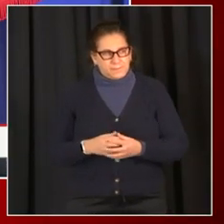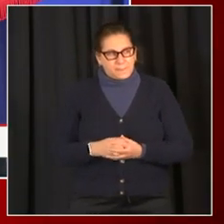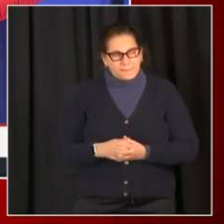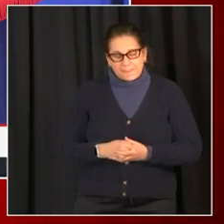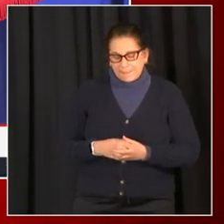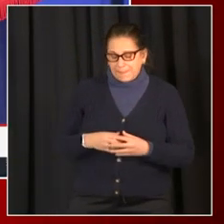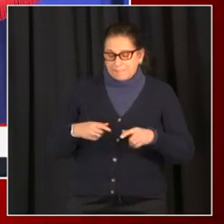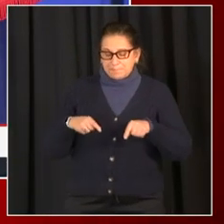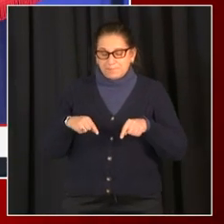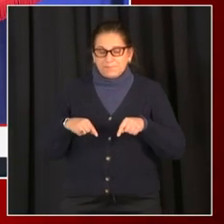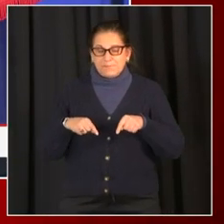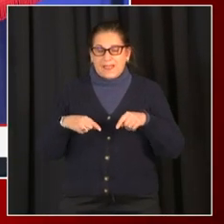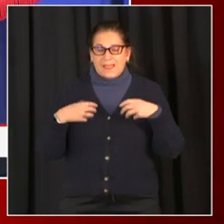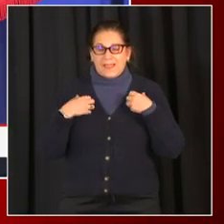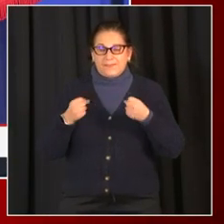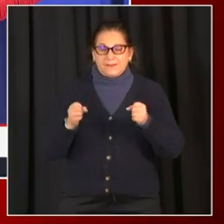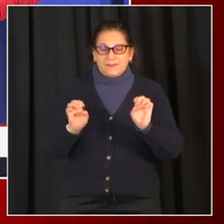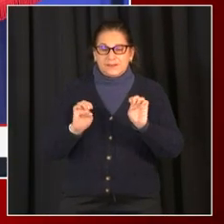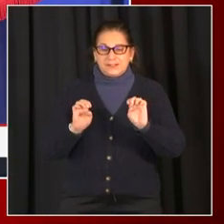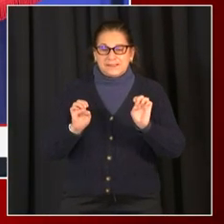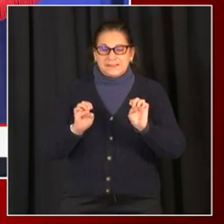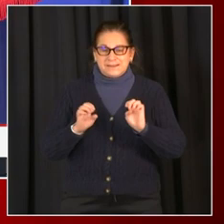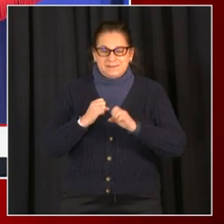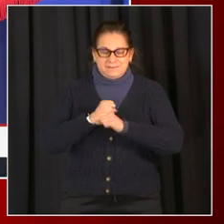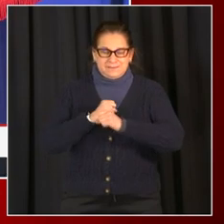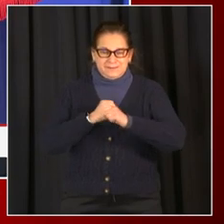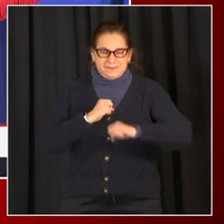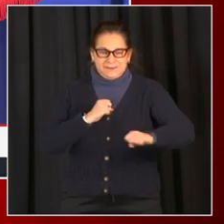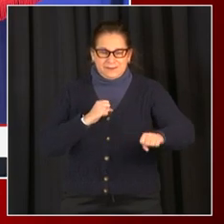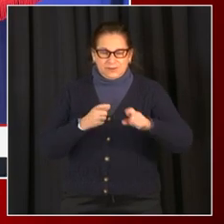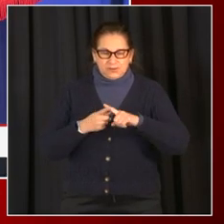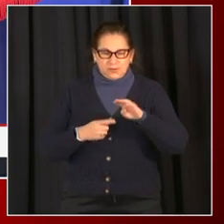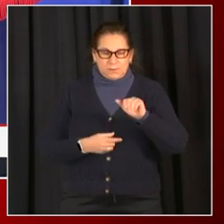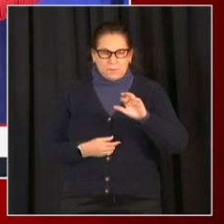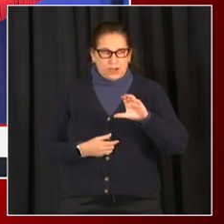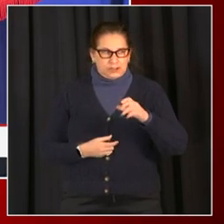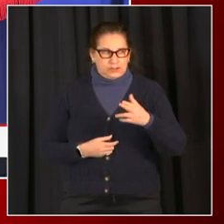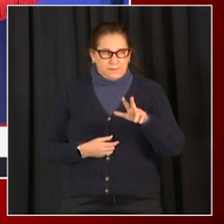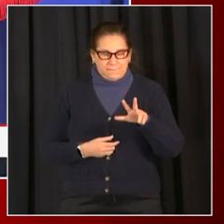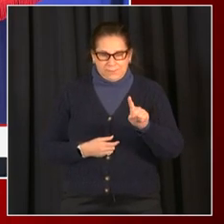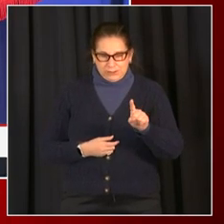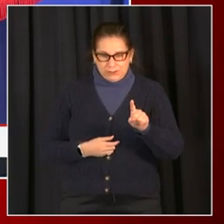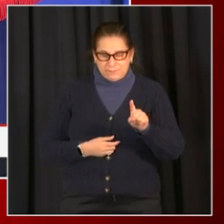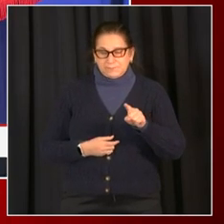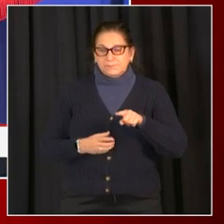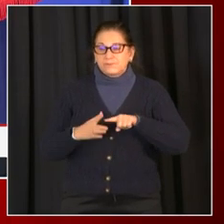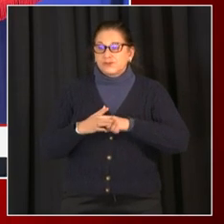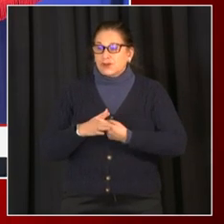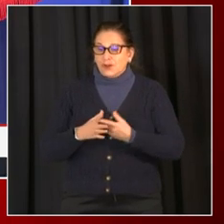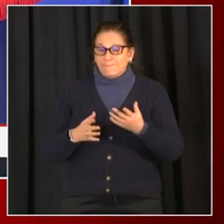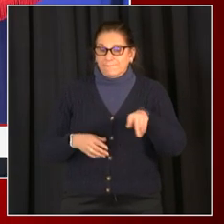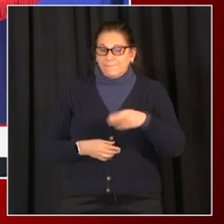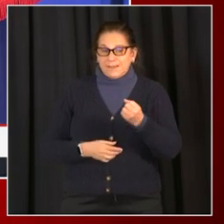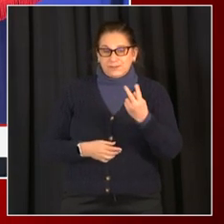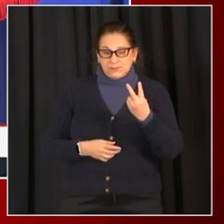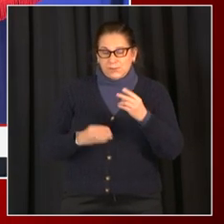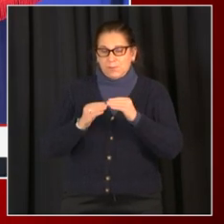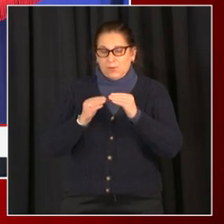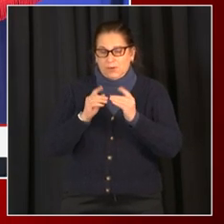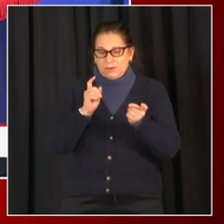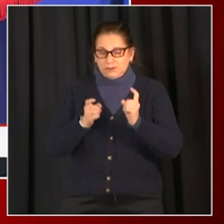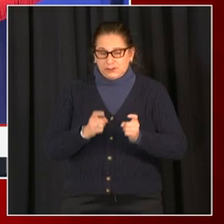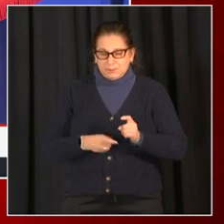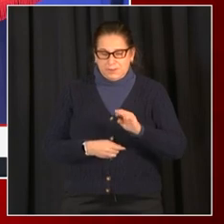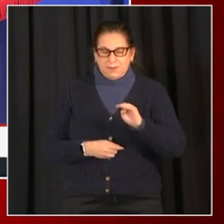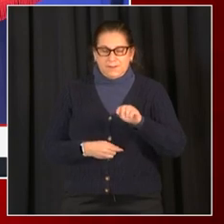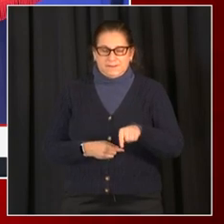we announced last week that would go into effect this Wednesday. First, I extended the